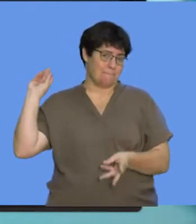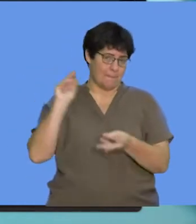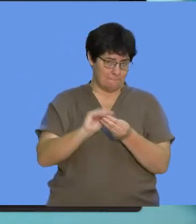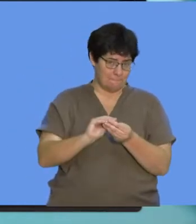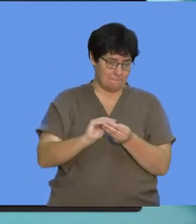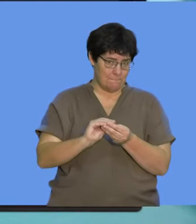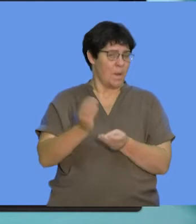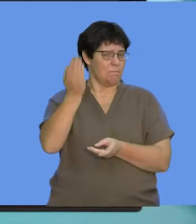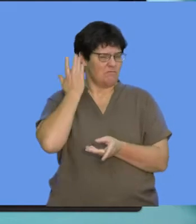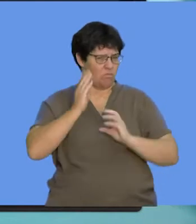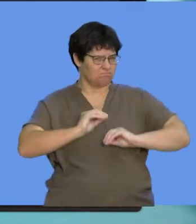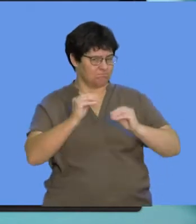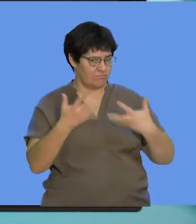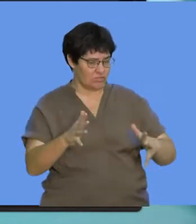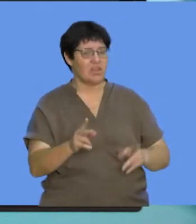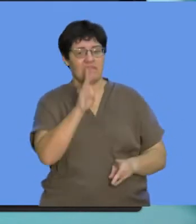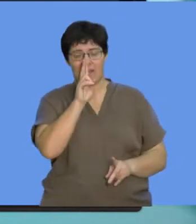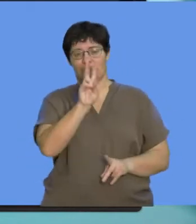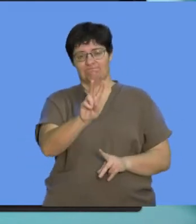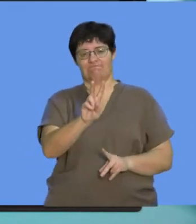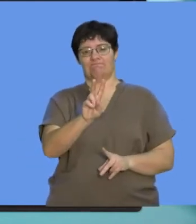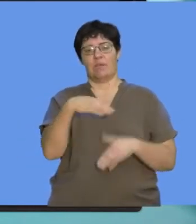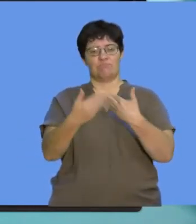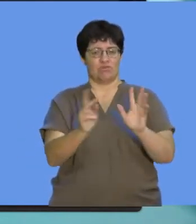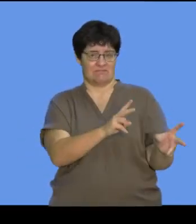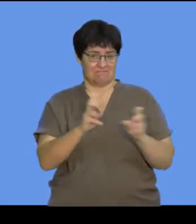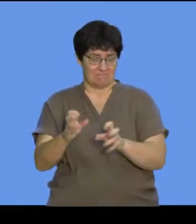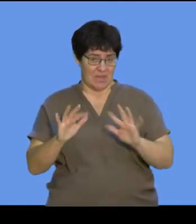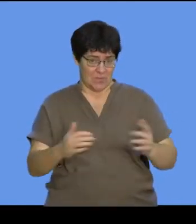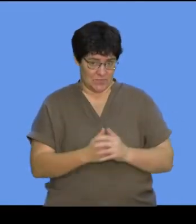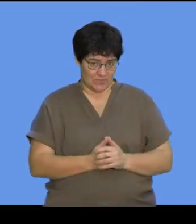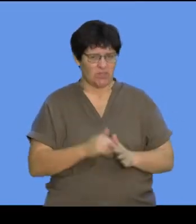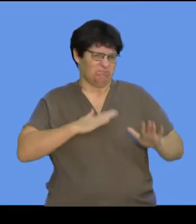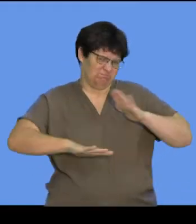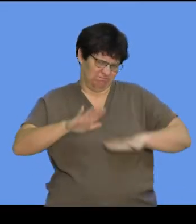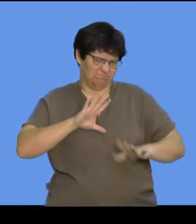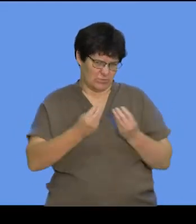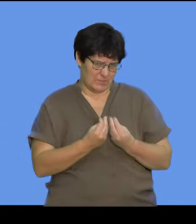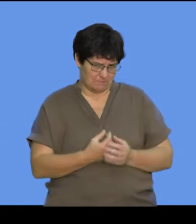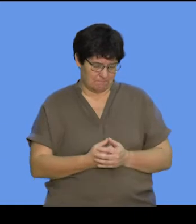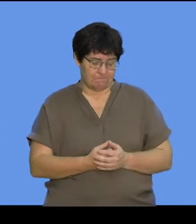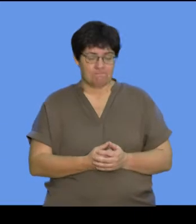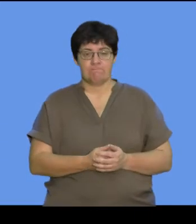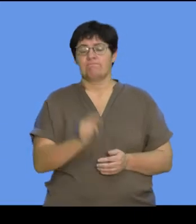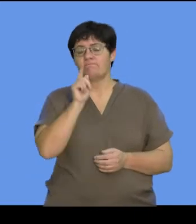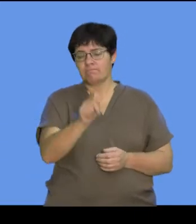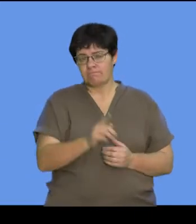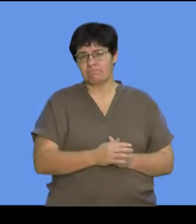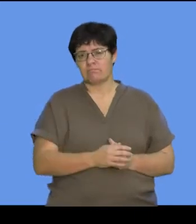and then we're going to move on to the process of replication. So please bear with me. So I'm sure you always have